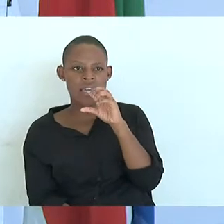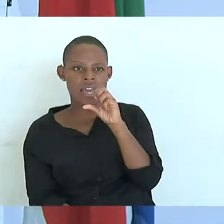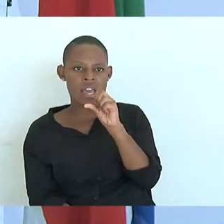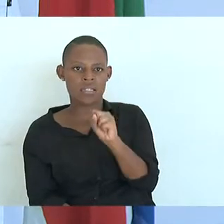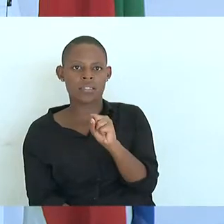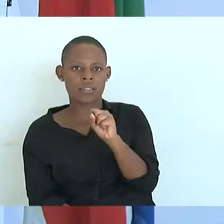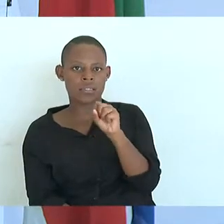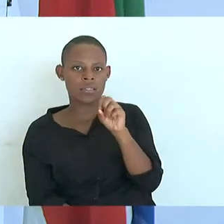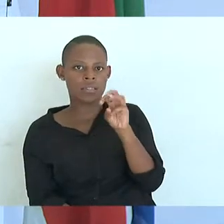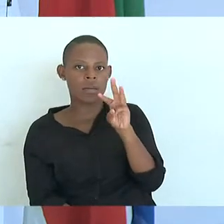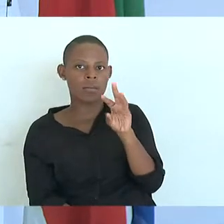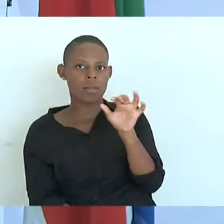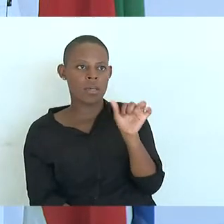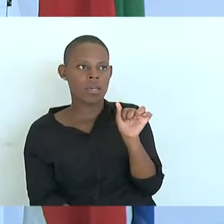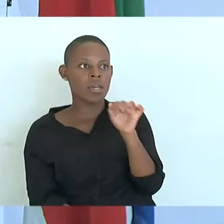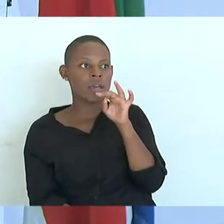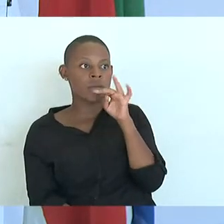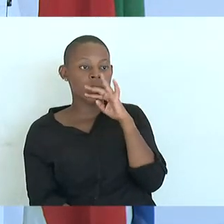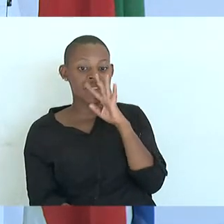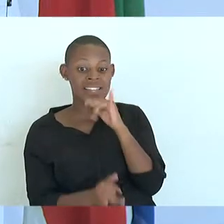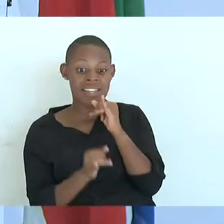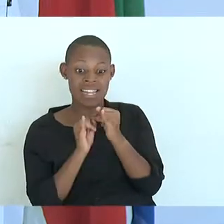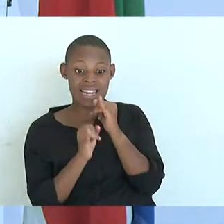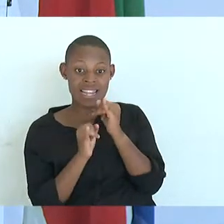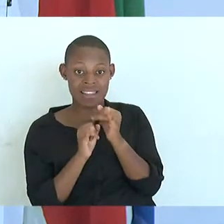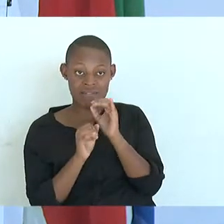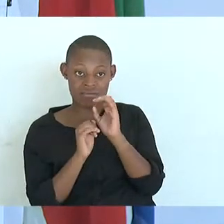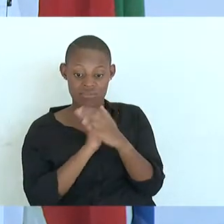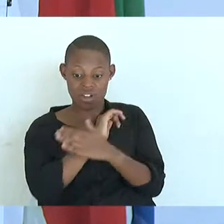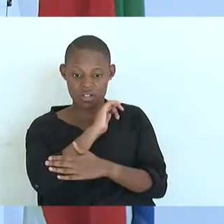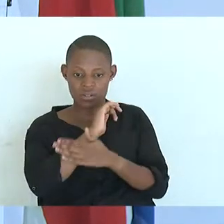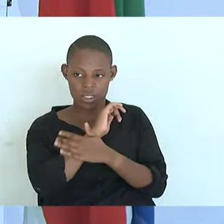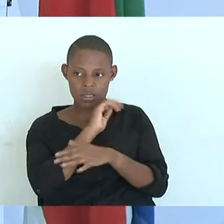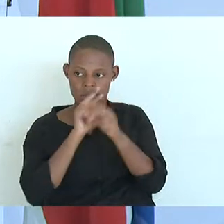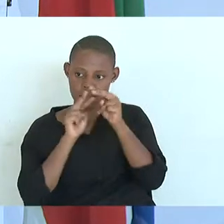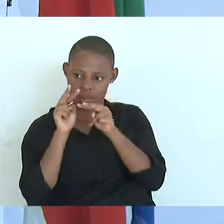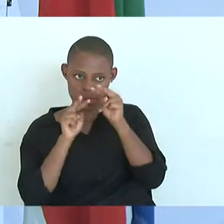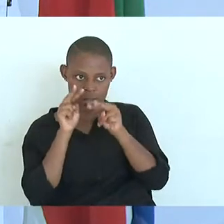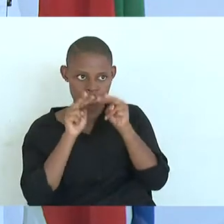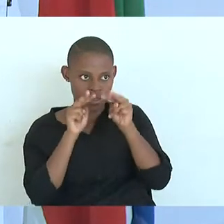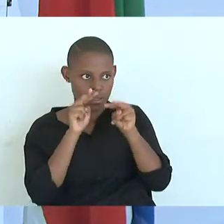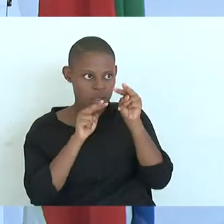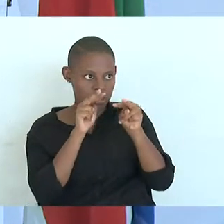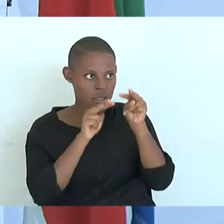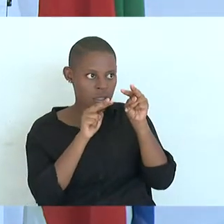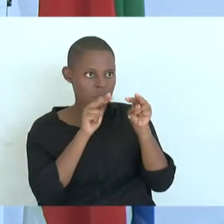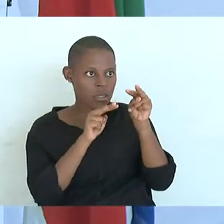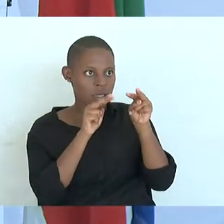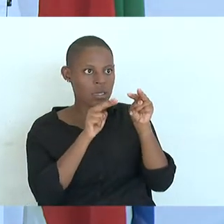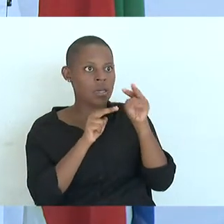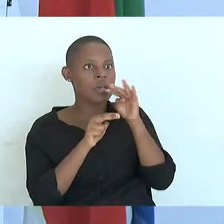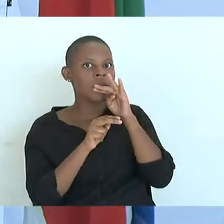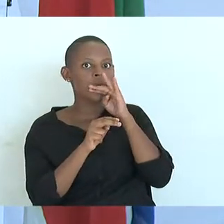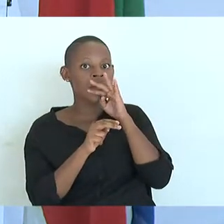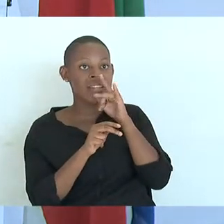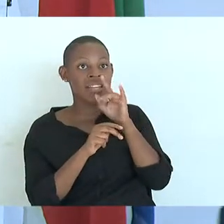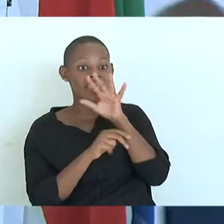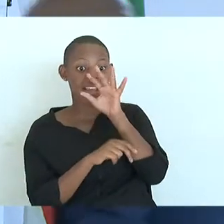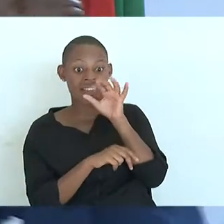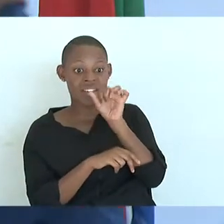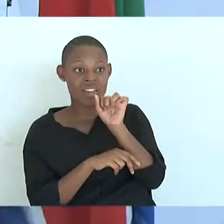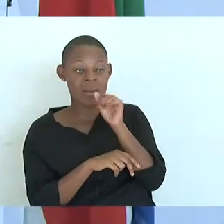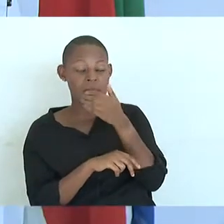Assessor 11 countries, and they say South Africa is amongst the best. 1,